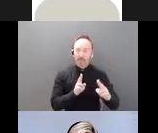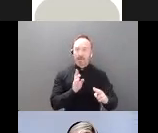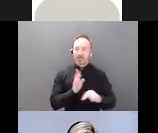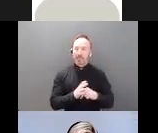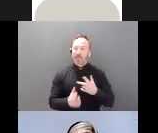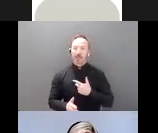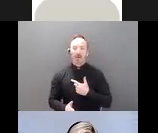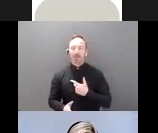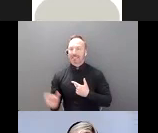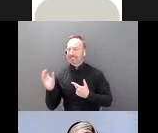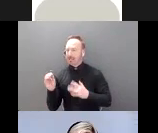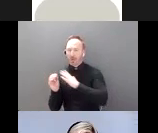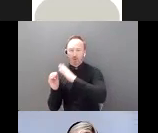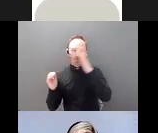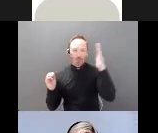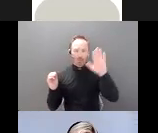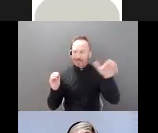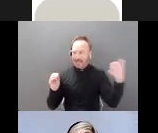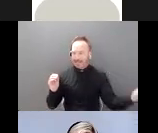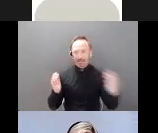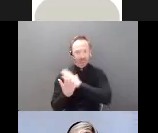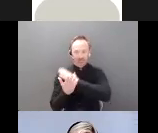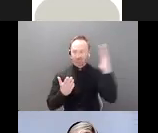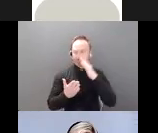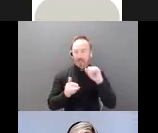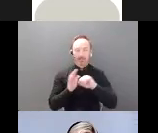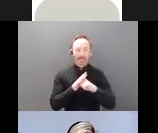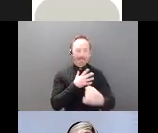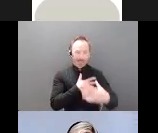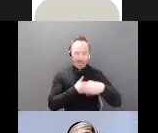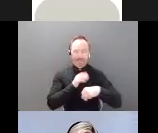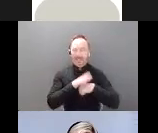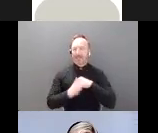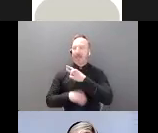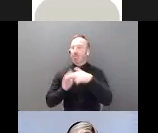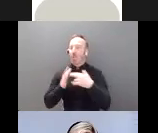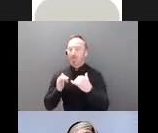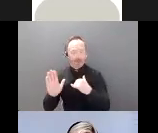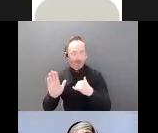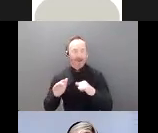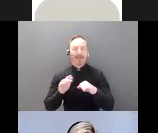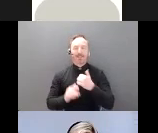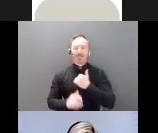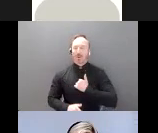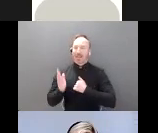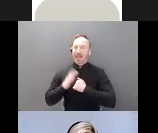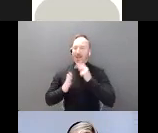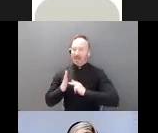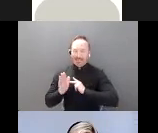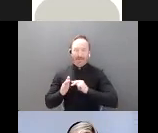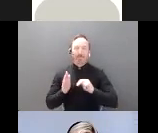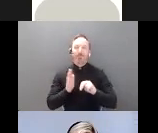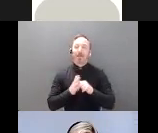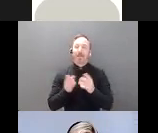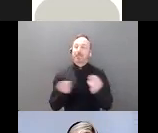So everyone is included and involved in the role play. Sorry, not in the role play, just read that. In the mediation, regardless of their age